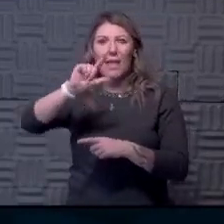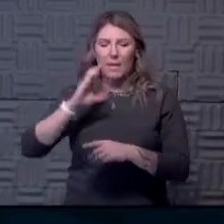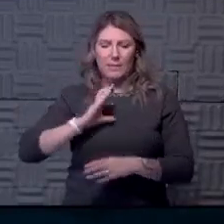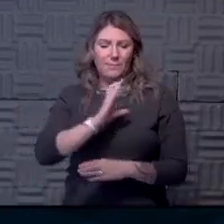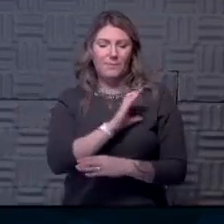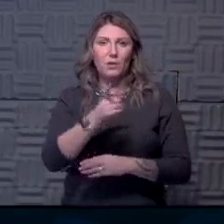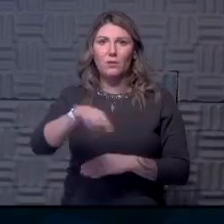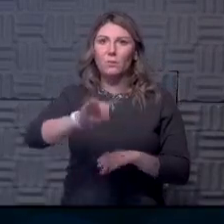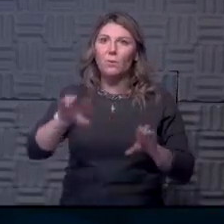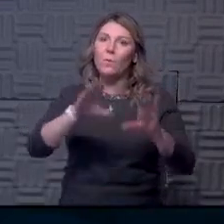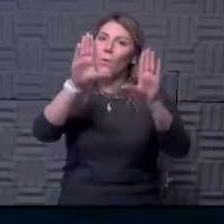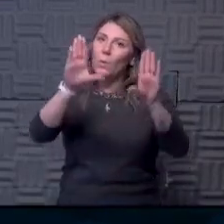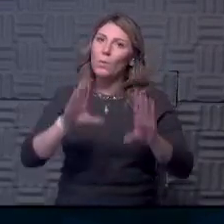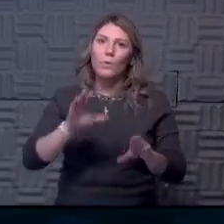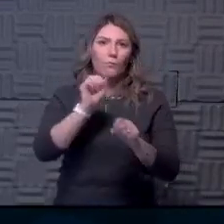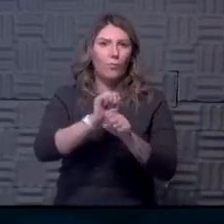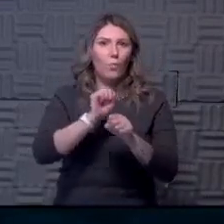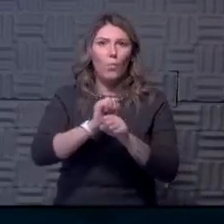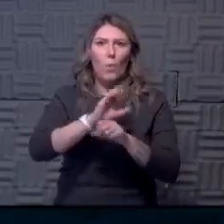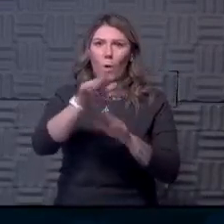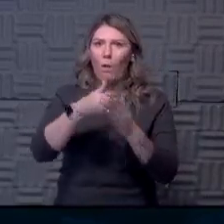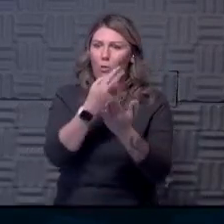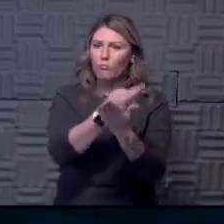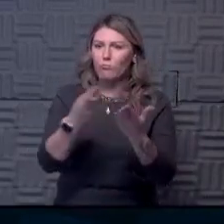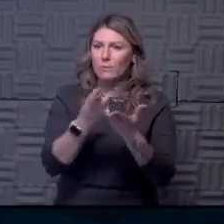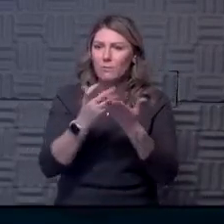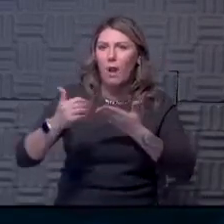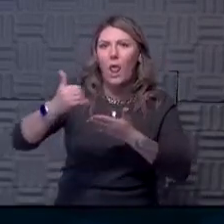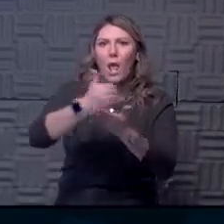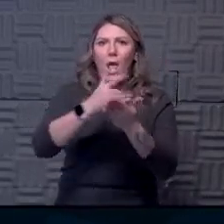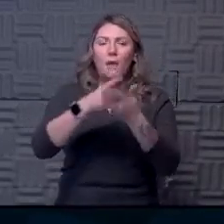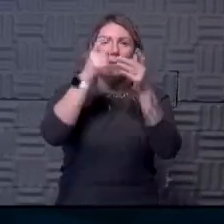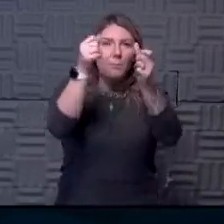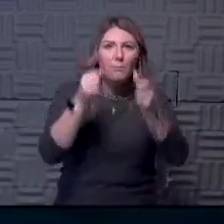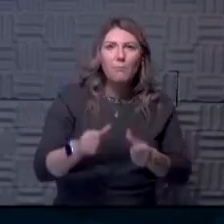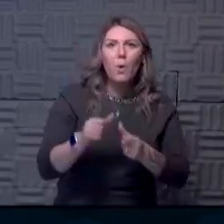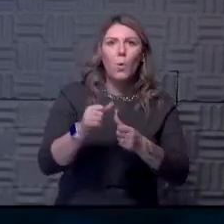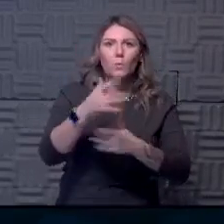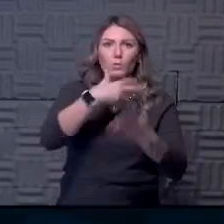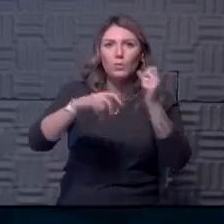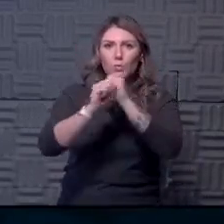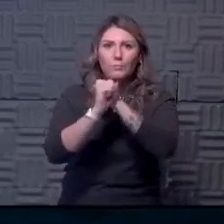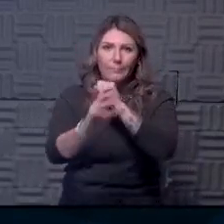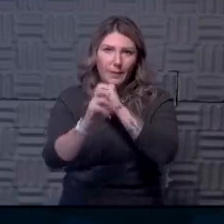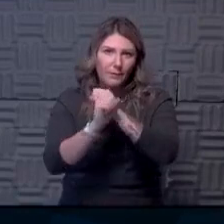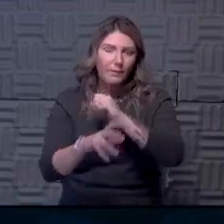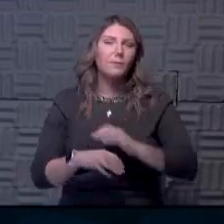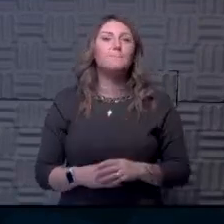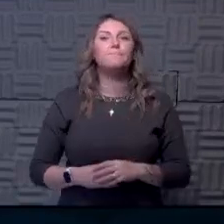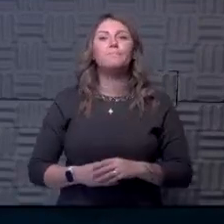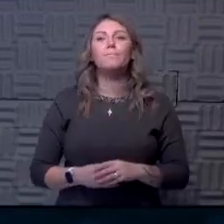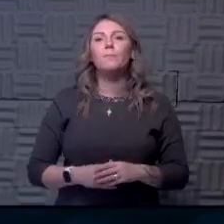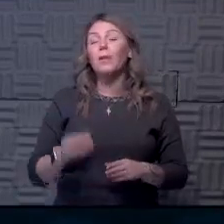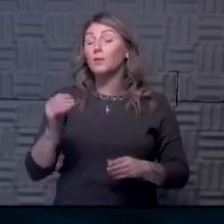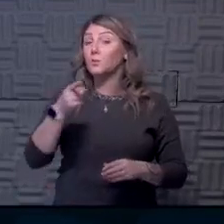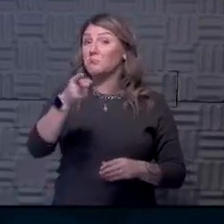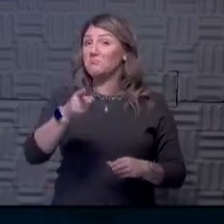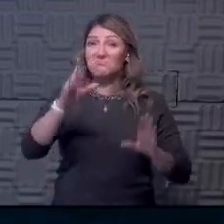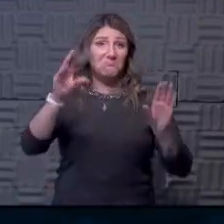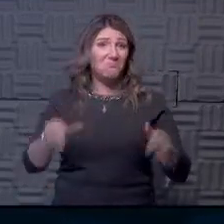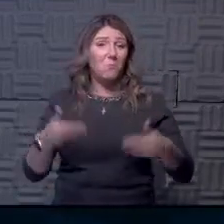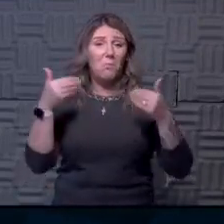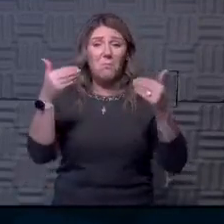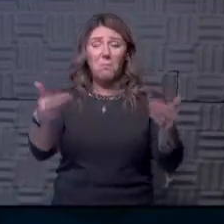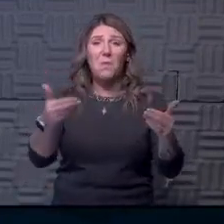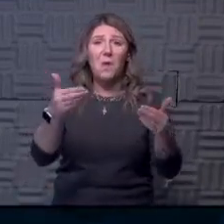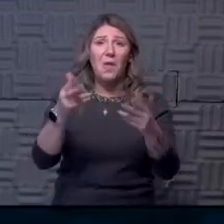job of bringing all of those resources together and posting them on their social media. And you're welcome to grab